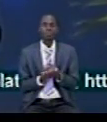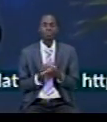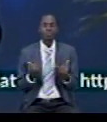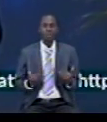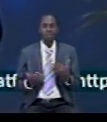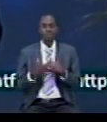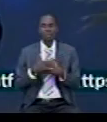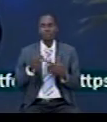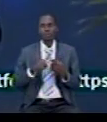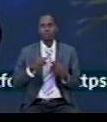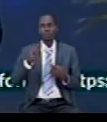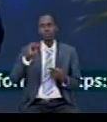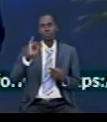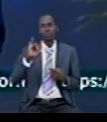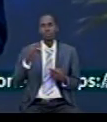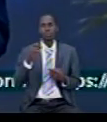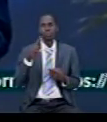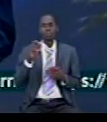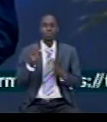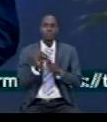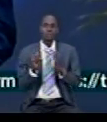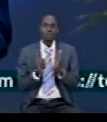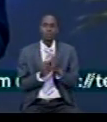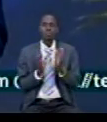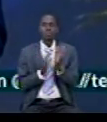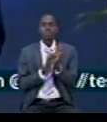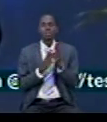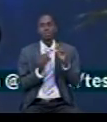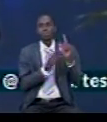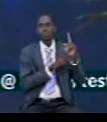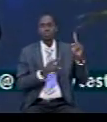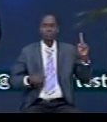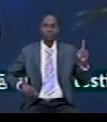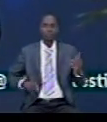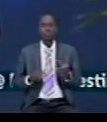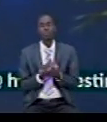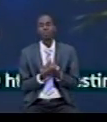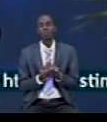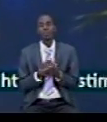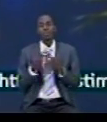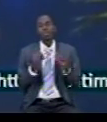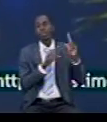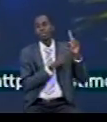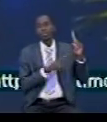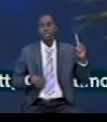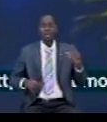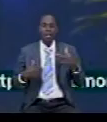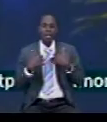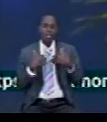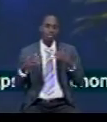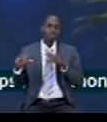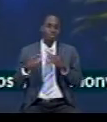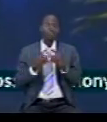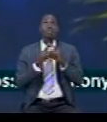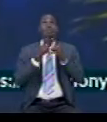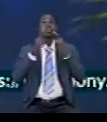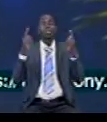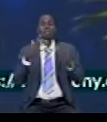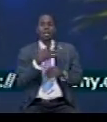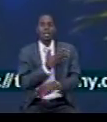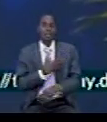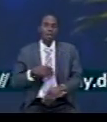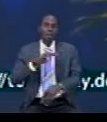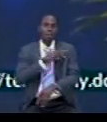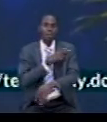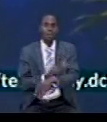Osea. Praise the Lord. The Lord has done great and mighty things.